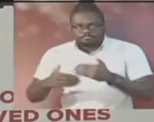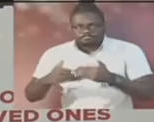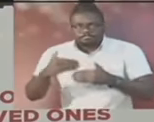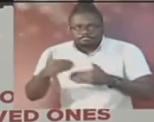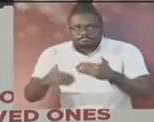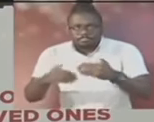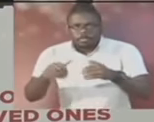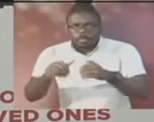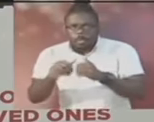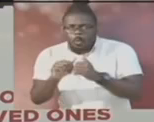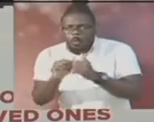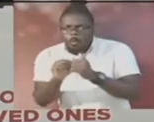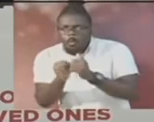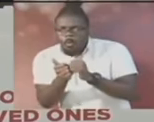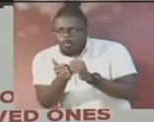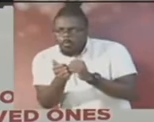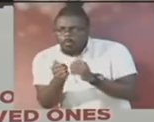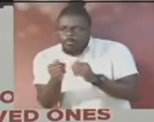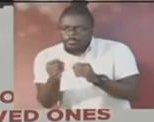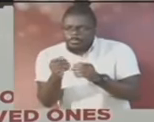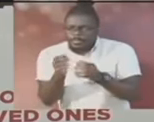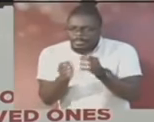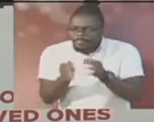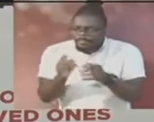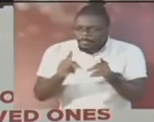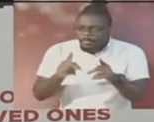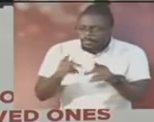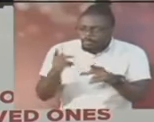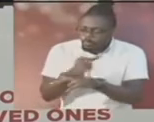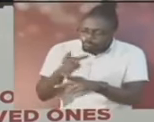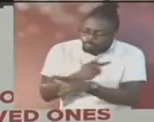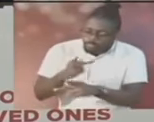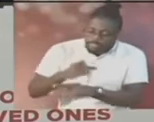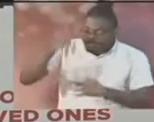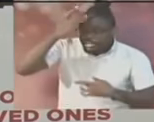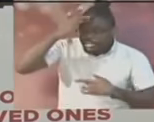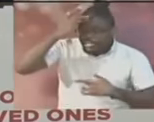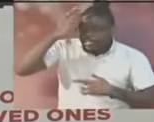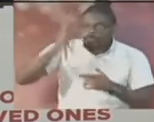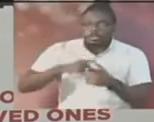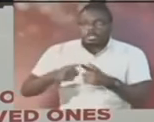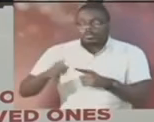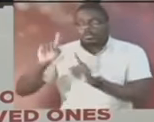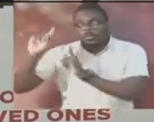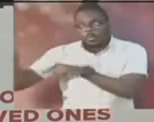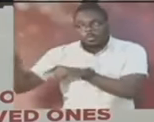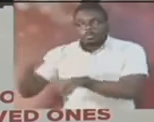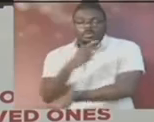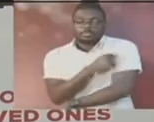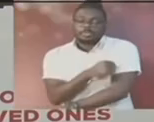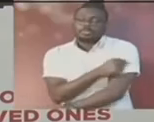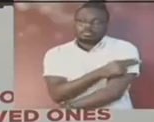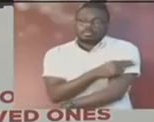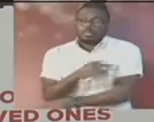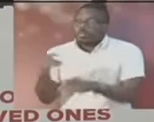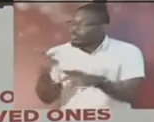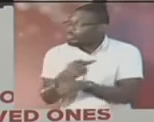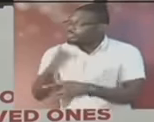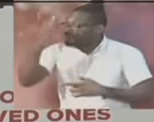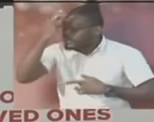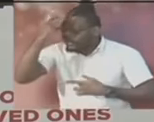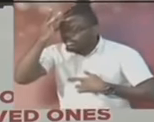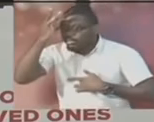the hospital and the severity of their condition, has become worse. We have seen now a trend